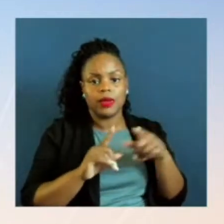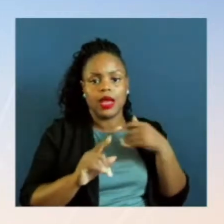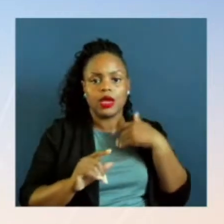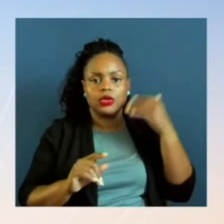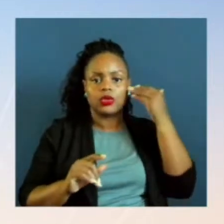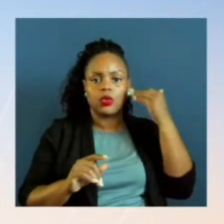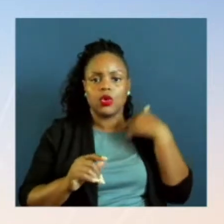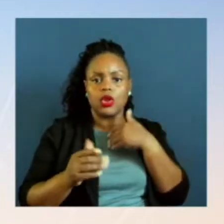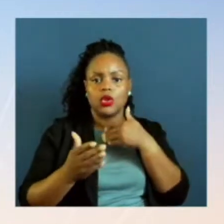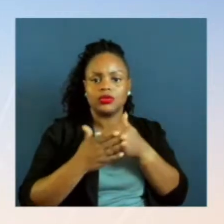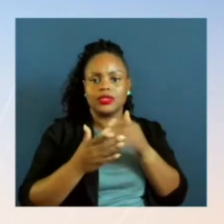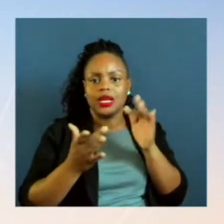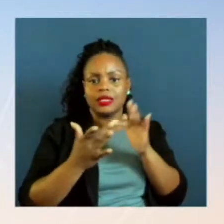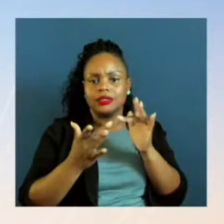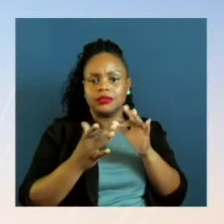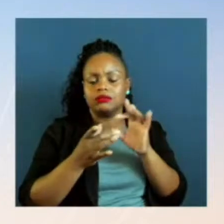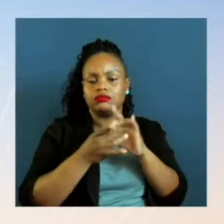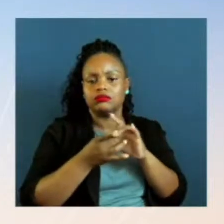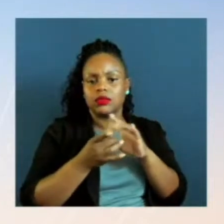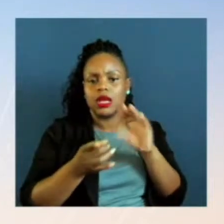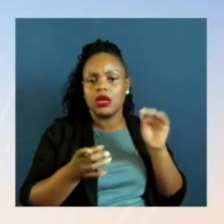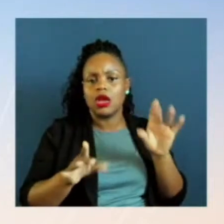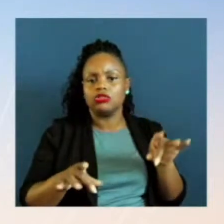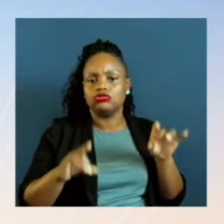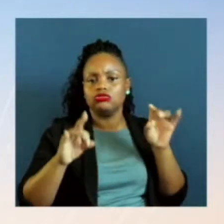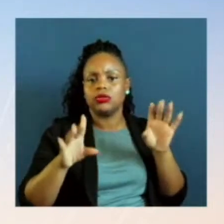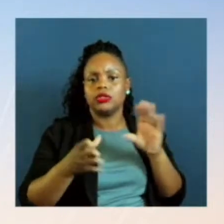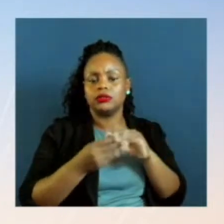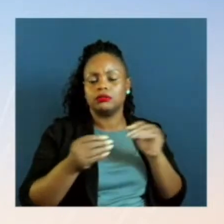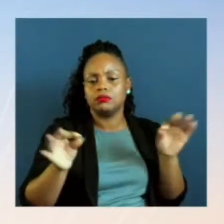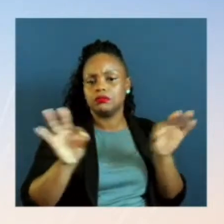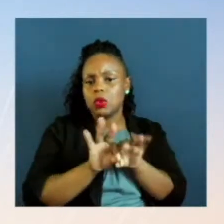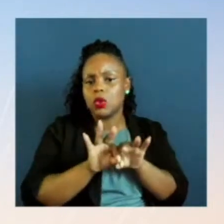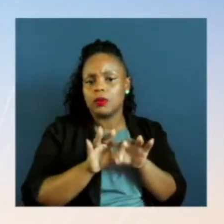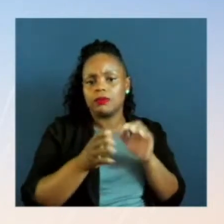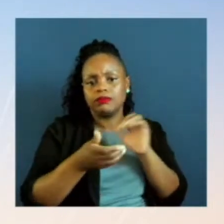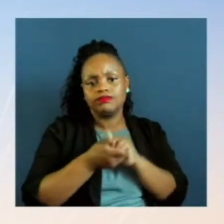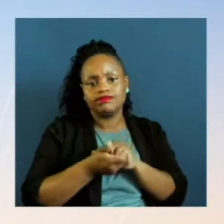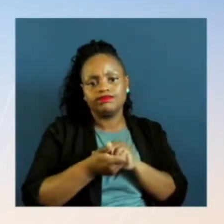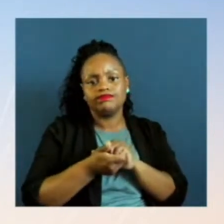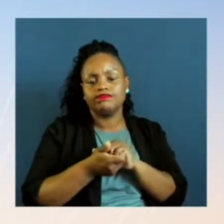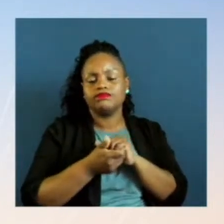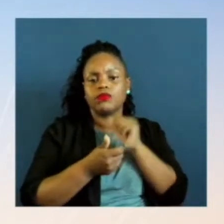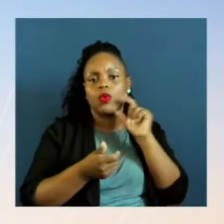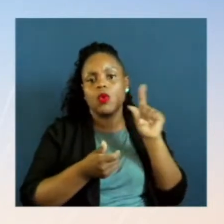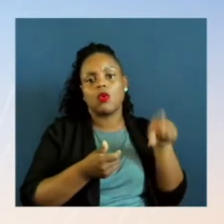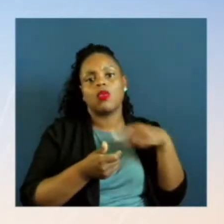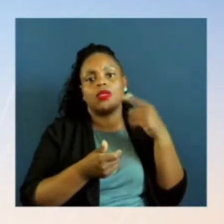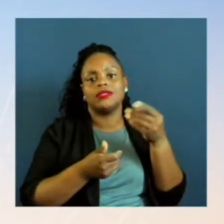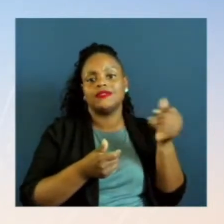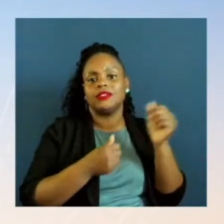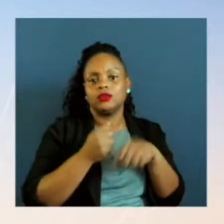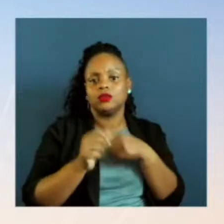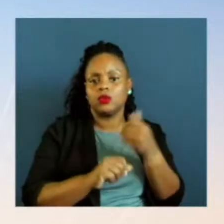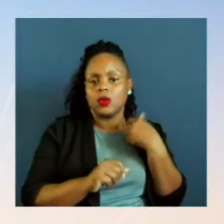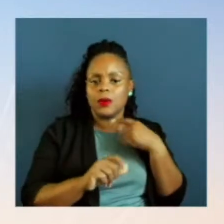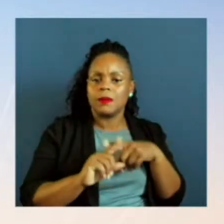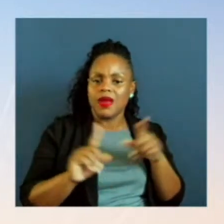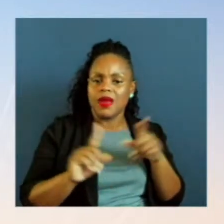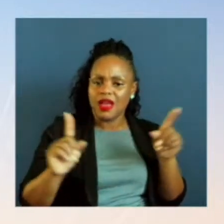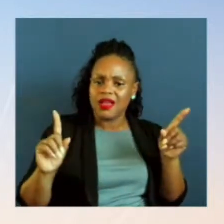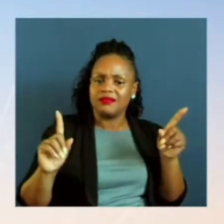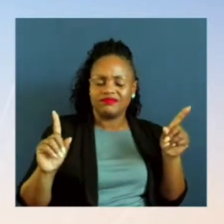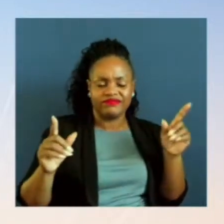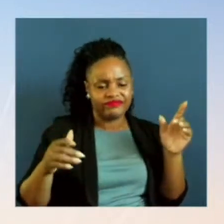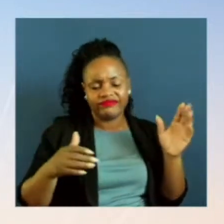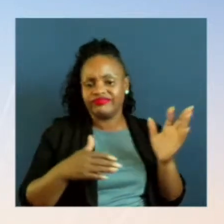Australia is an incredibly vital partner, not just over the last several years in the war in Afghanistan, but on a range of important global